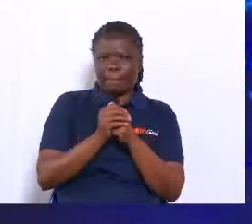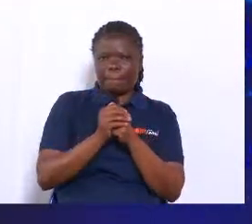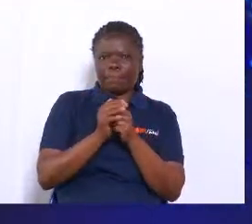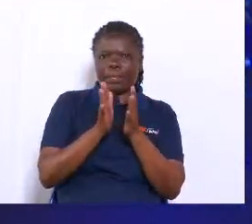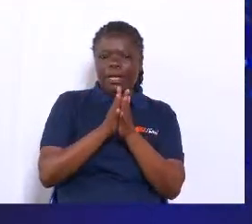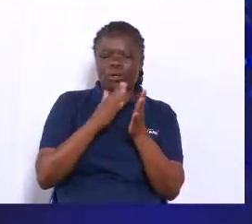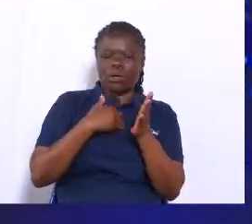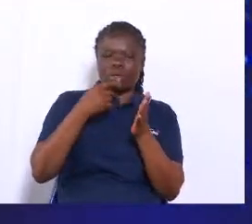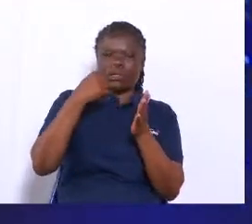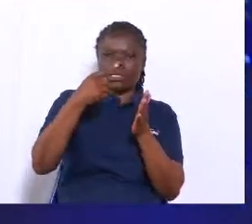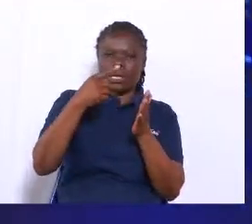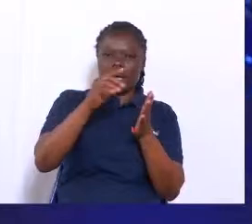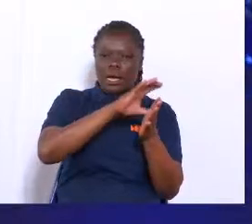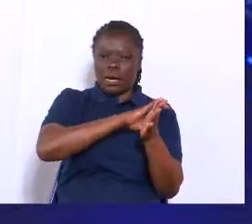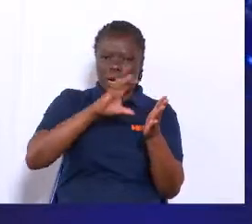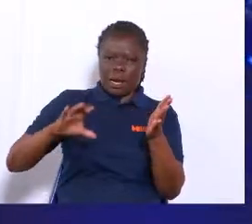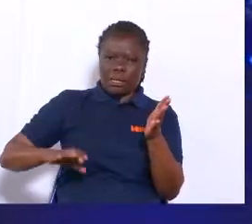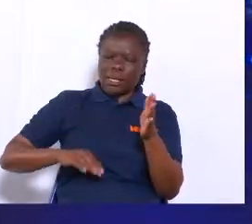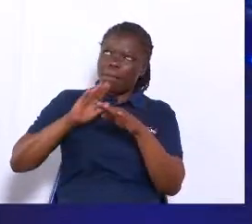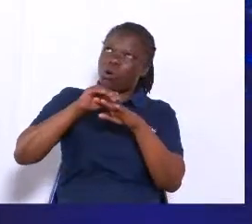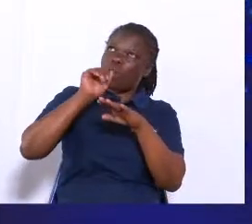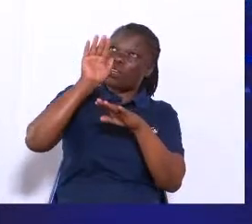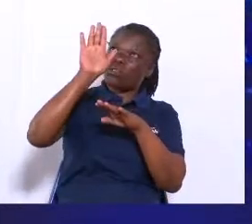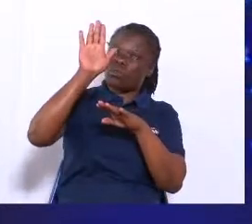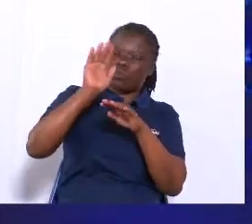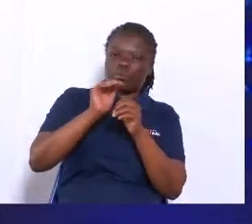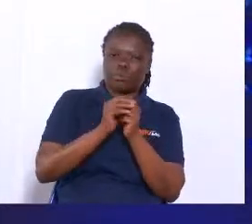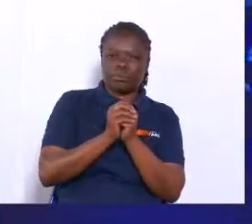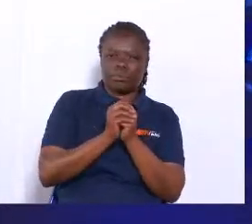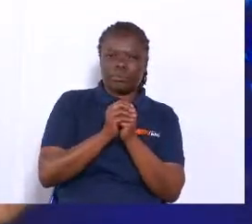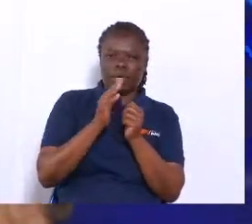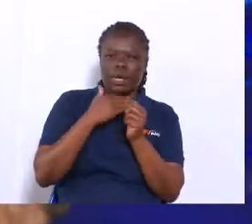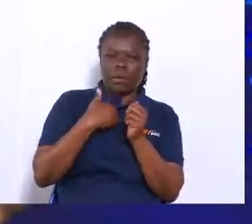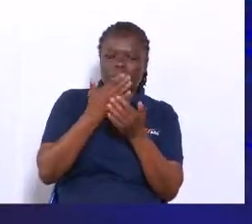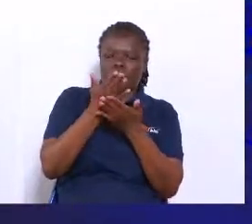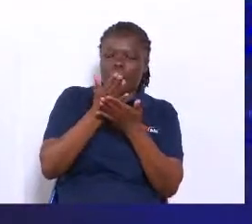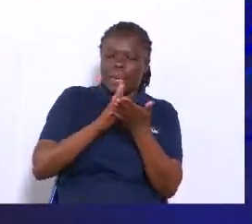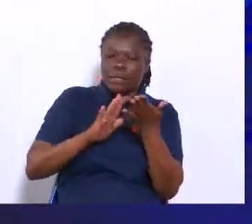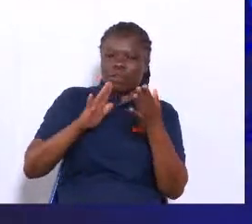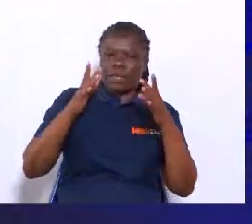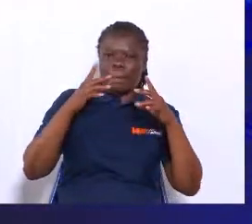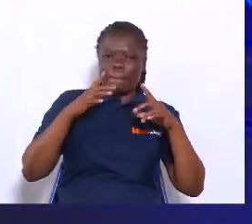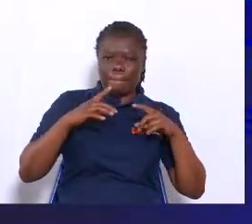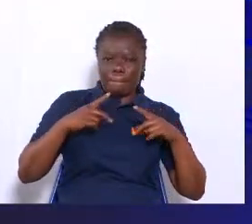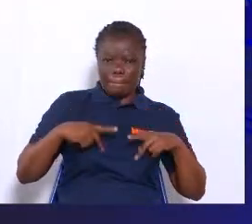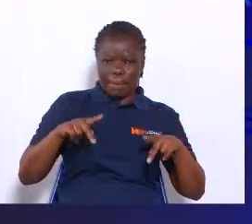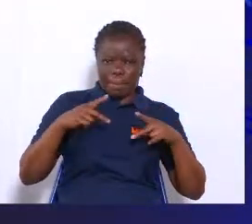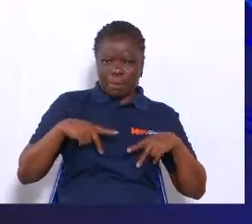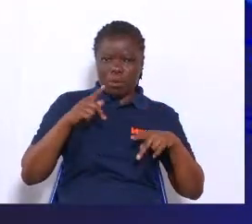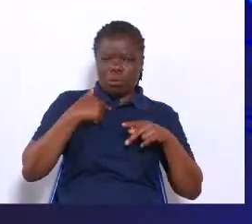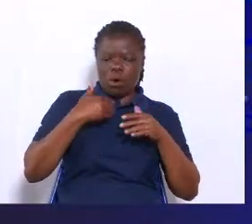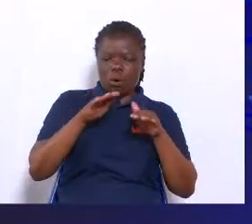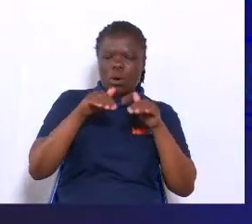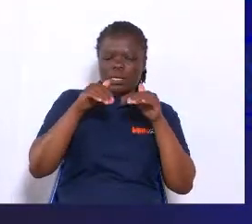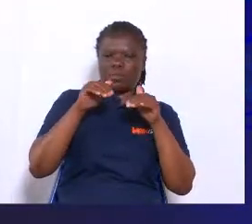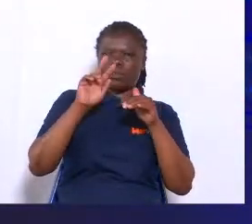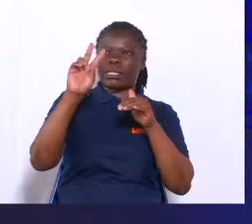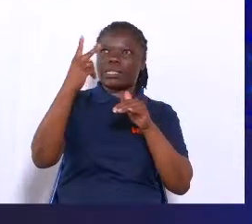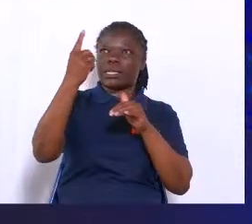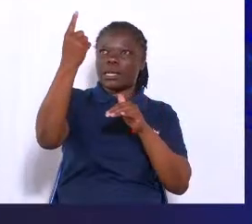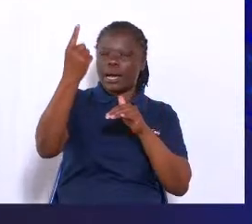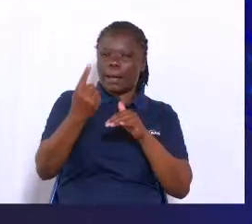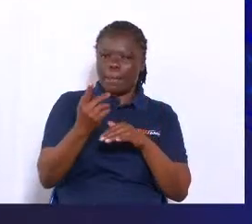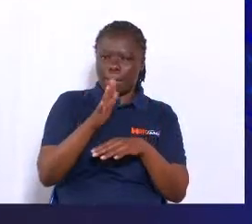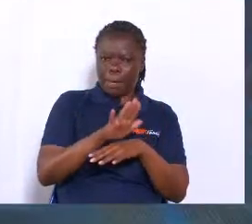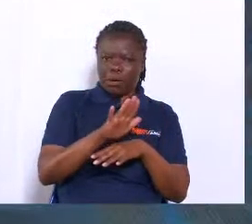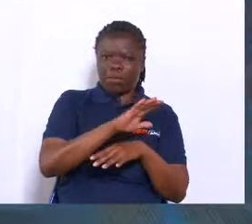say, Christ, I'm coming all out for you. I want to be part of the people that are waiting for the second coming of